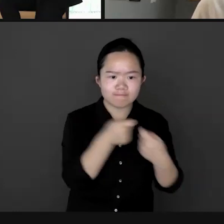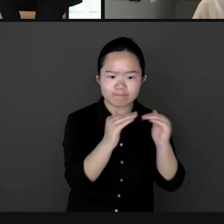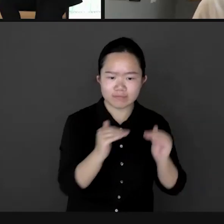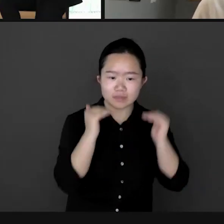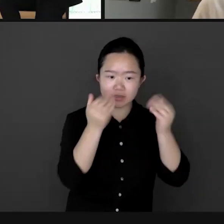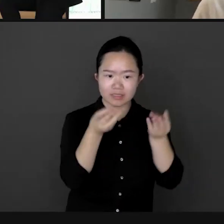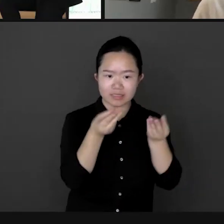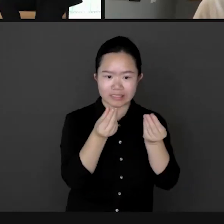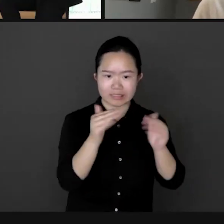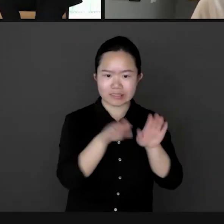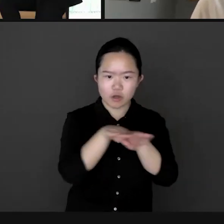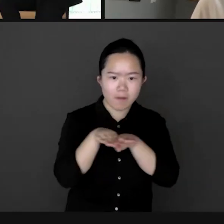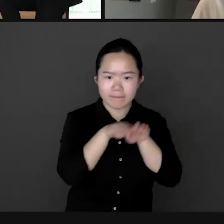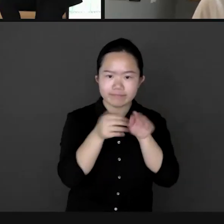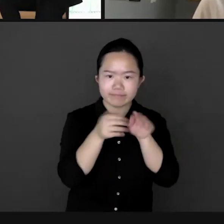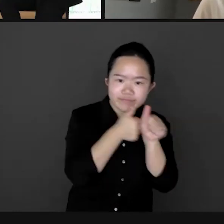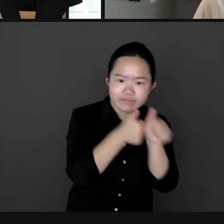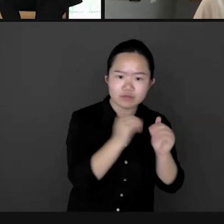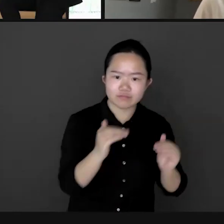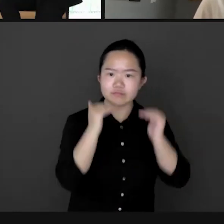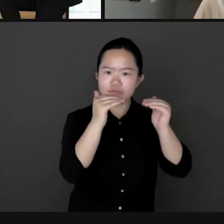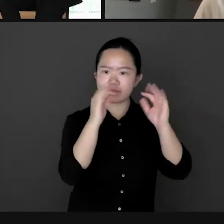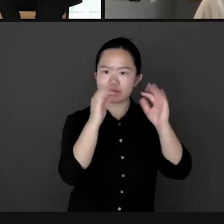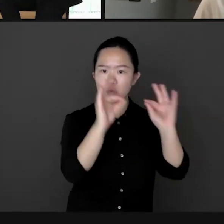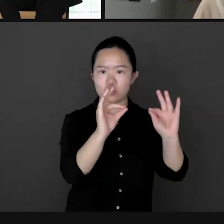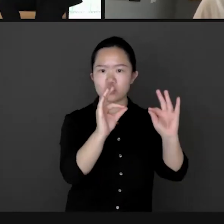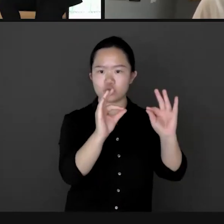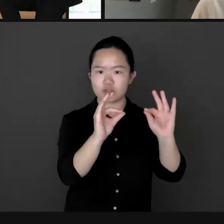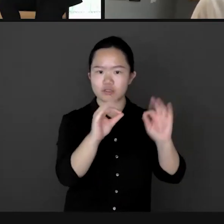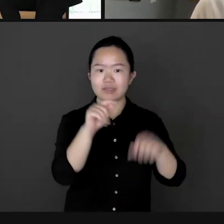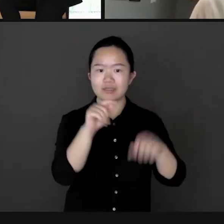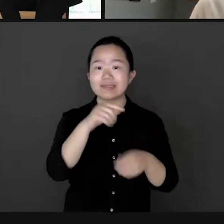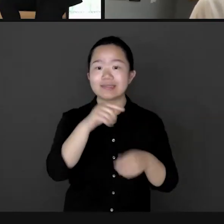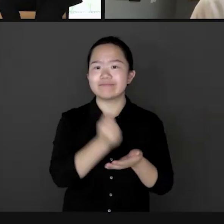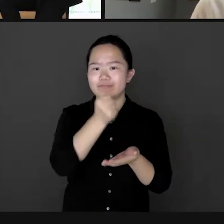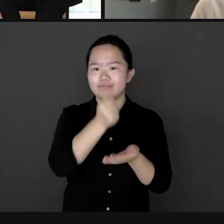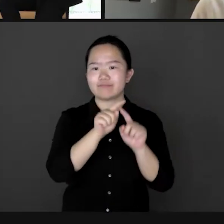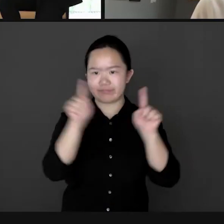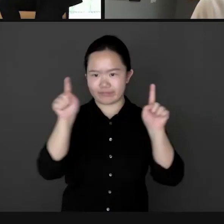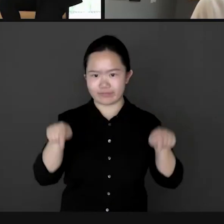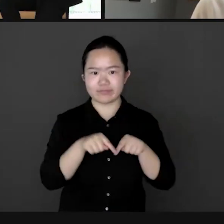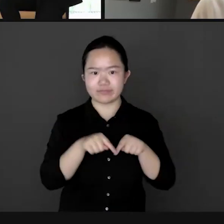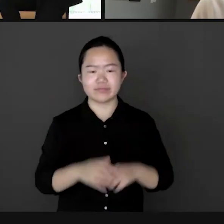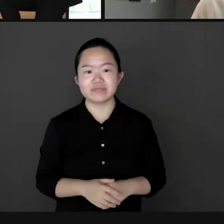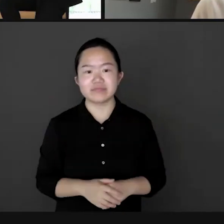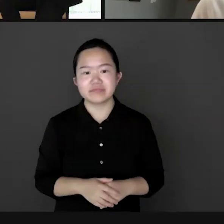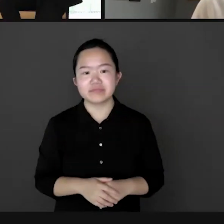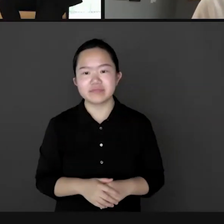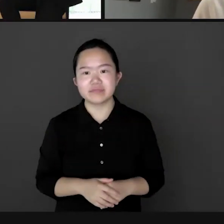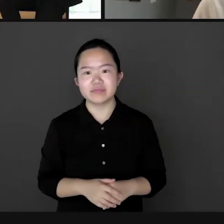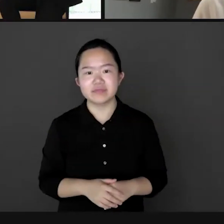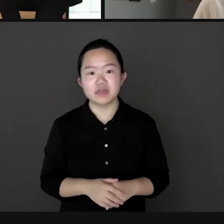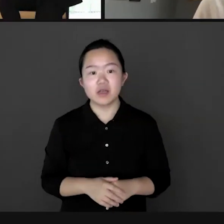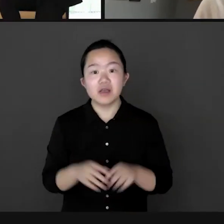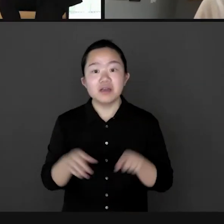of the European Accessibility Act. In terms of the certifications, also, I would like to share with you that the Book of Knowledge for